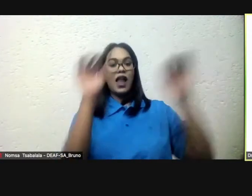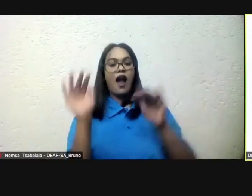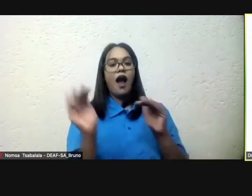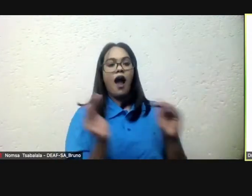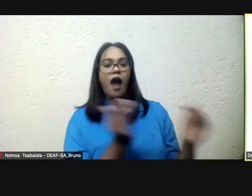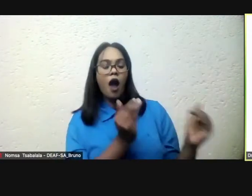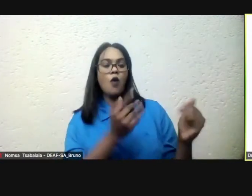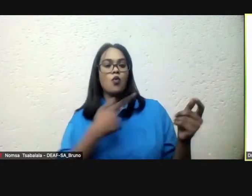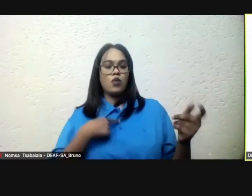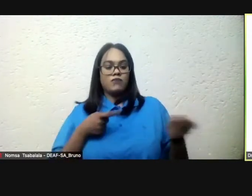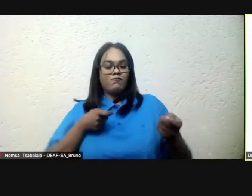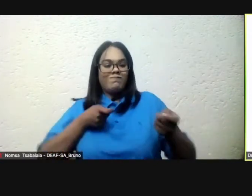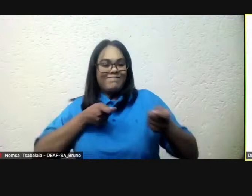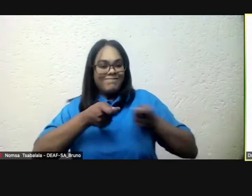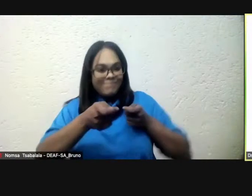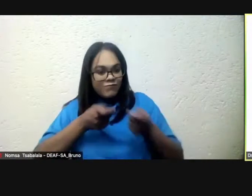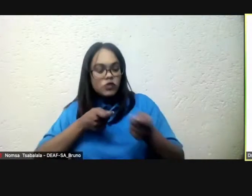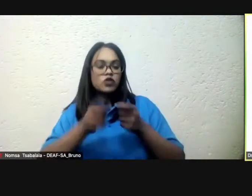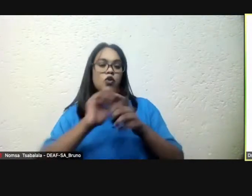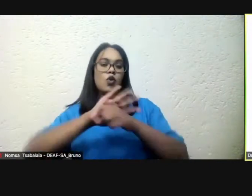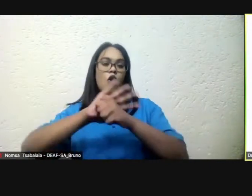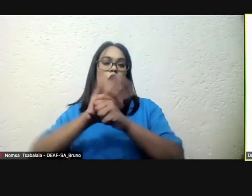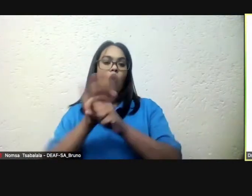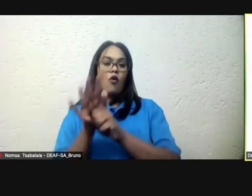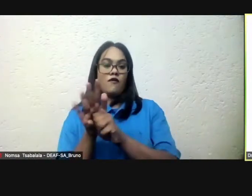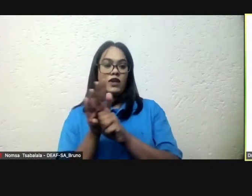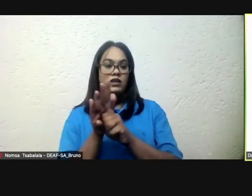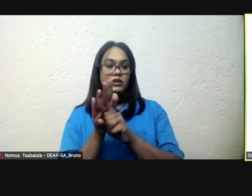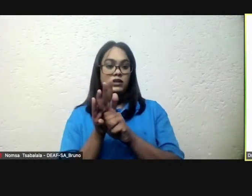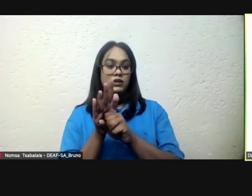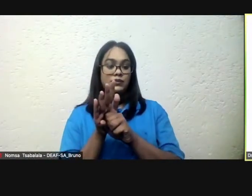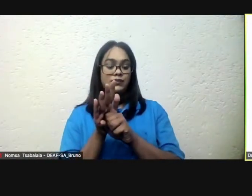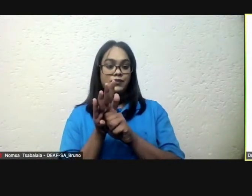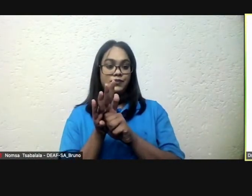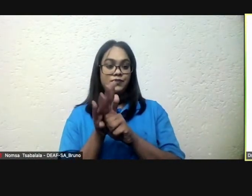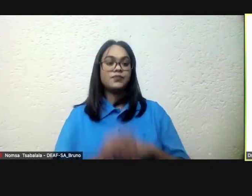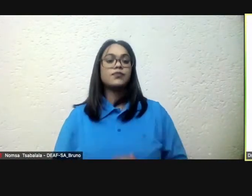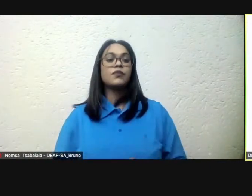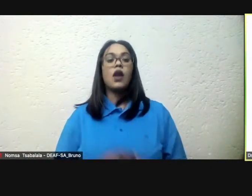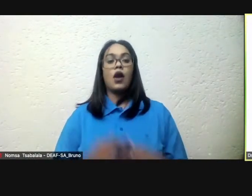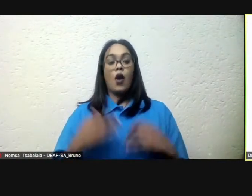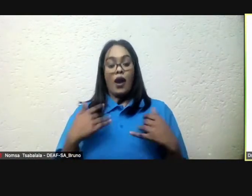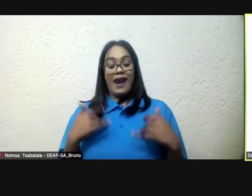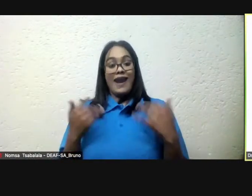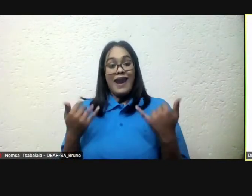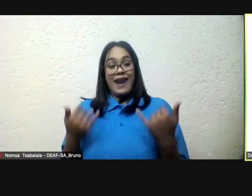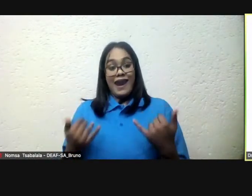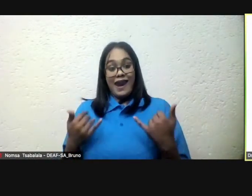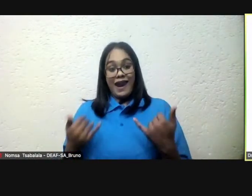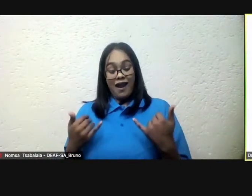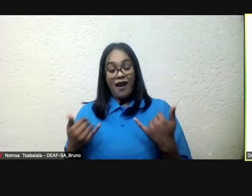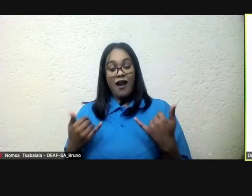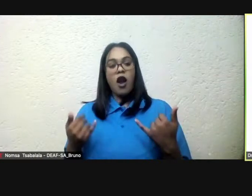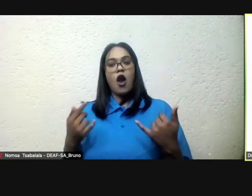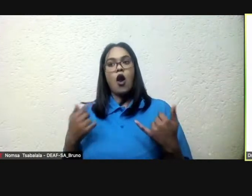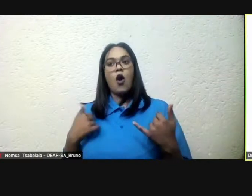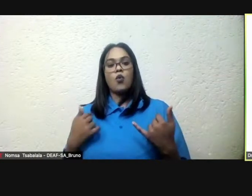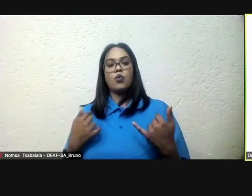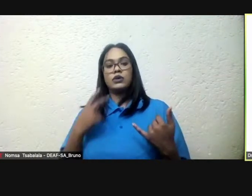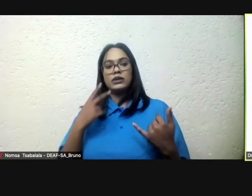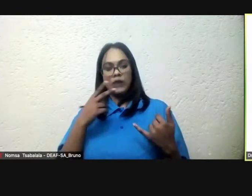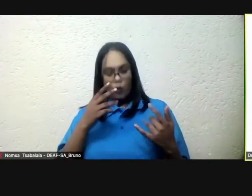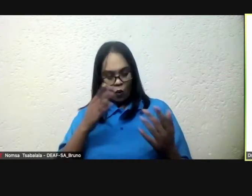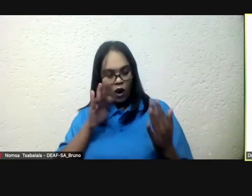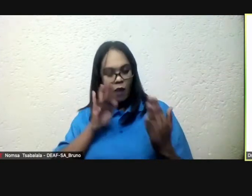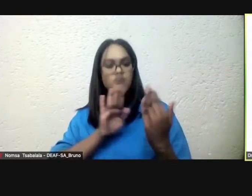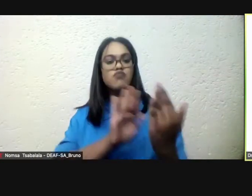the social intervention and restriction measures. So we are again approaching in the same way